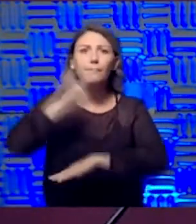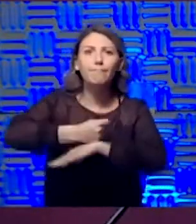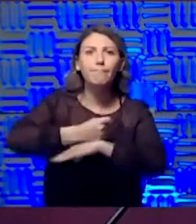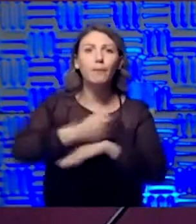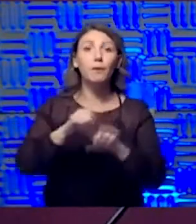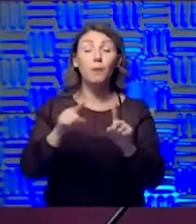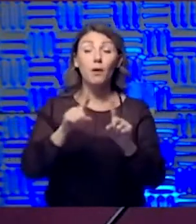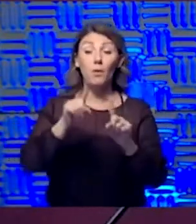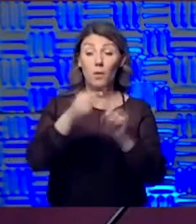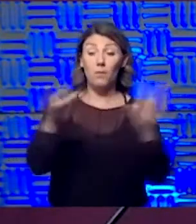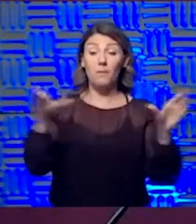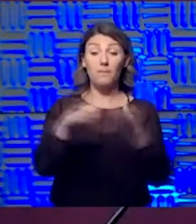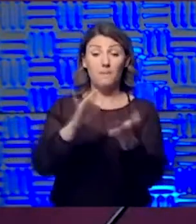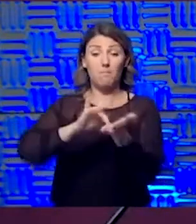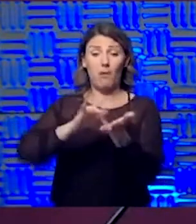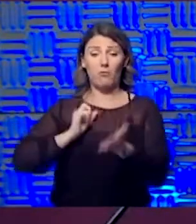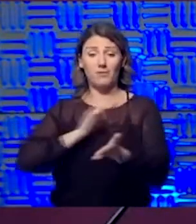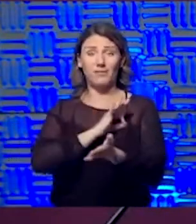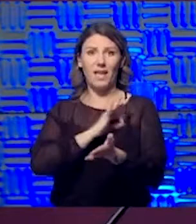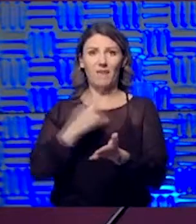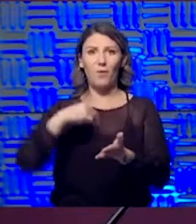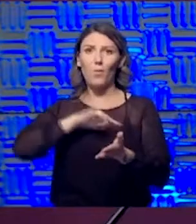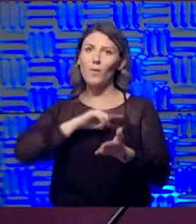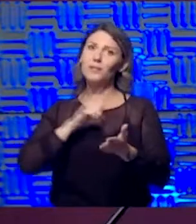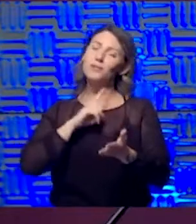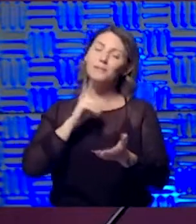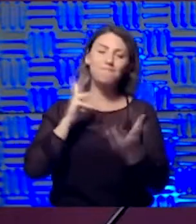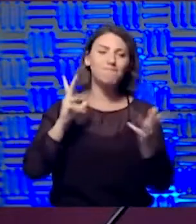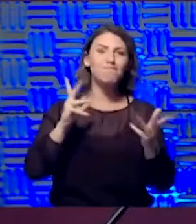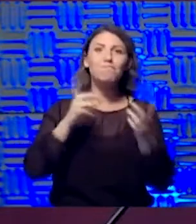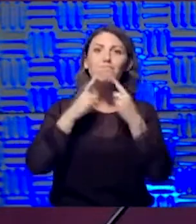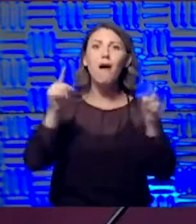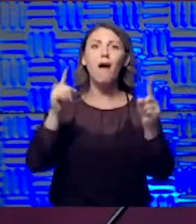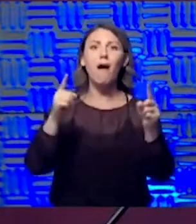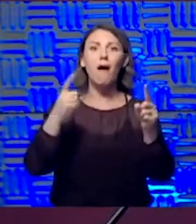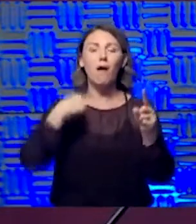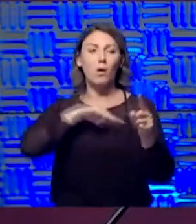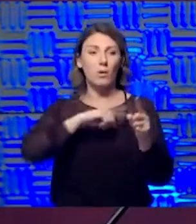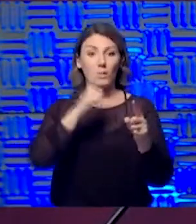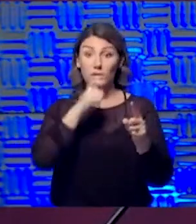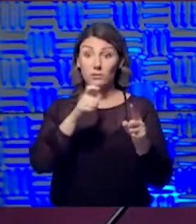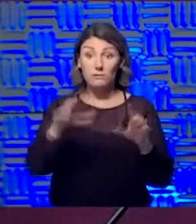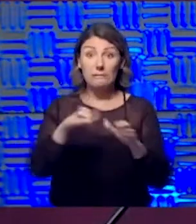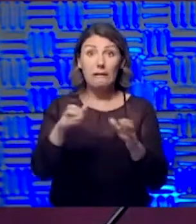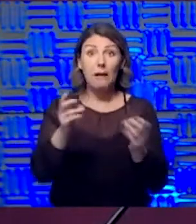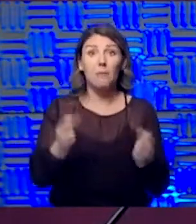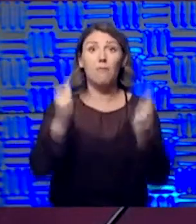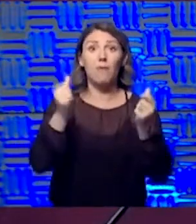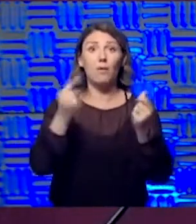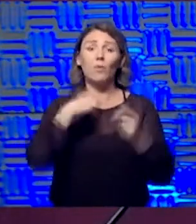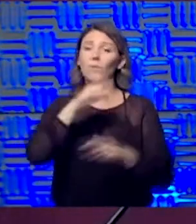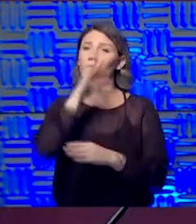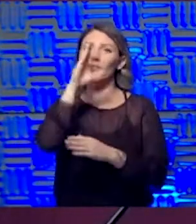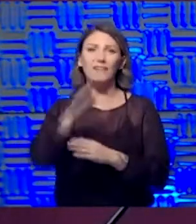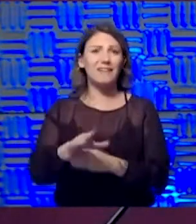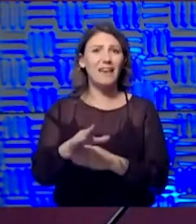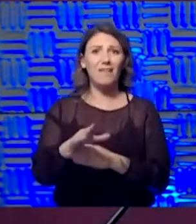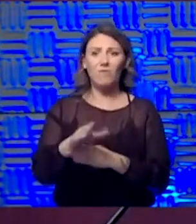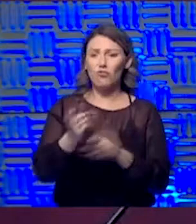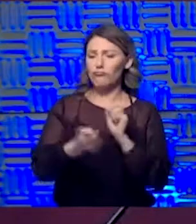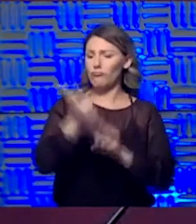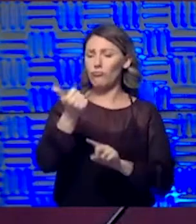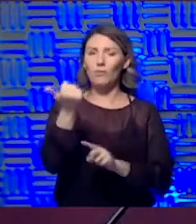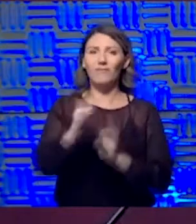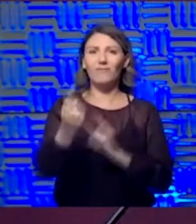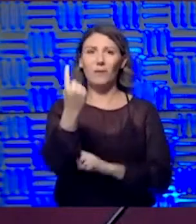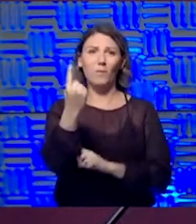staff together, we did the big bang. We didn't just decide we were going to do it piecemeal over time. So we've never taken anybody's playbook off of their shelf and